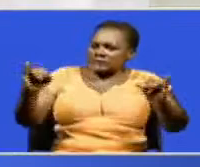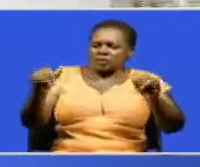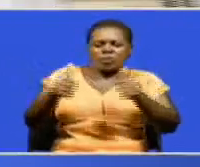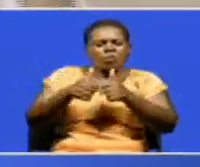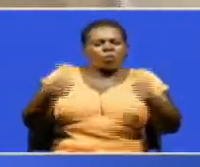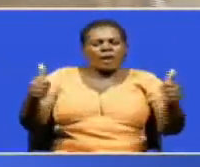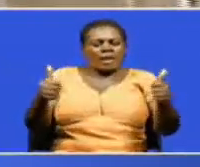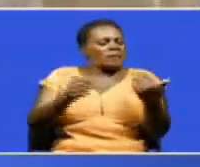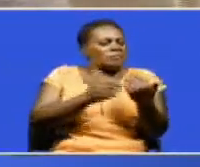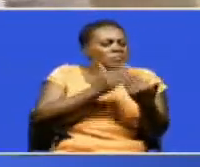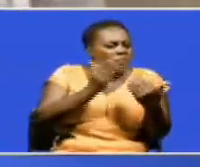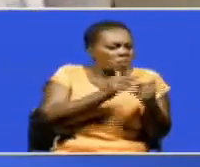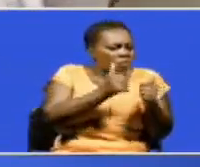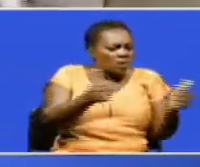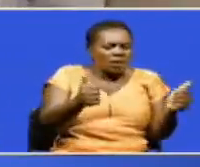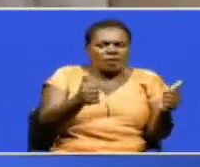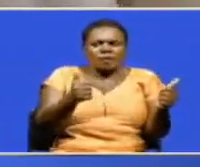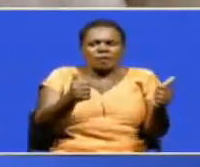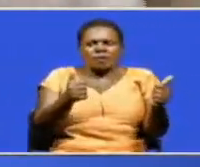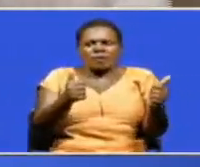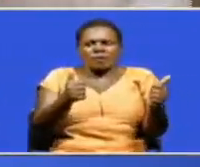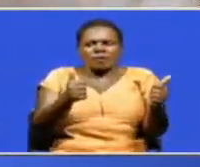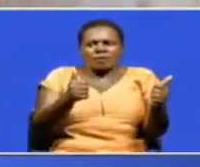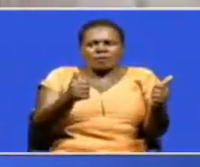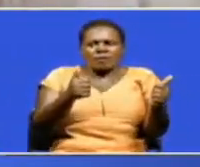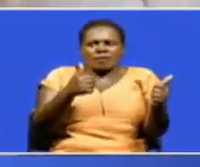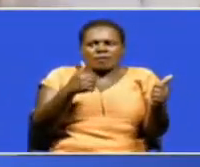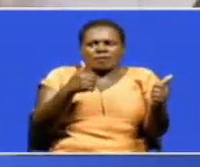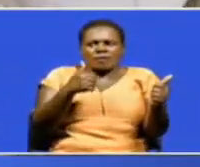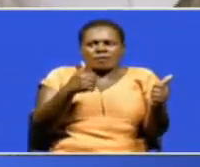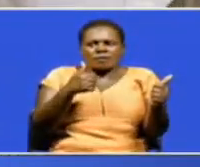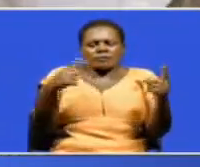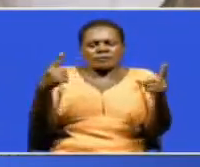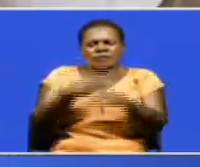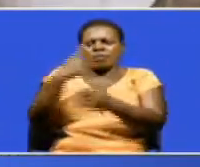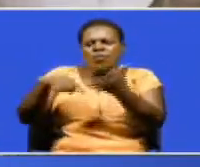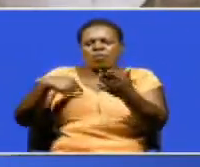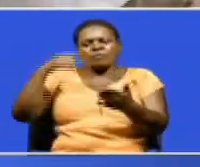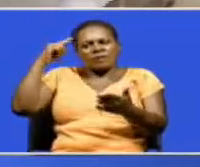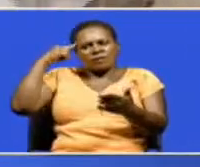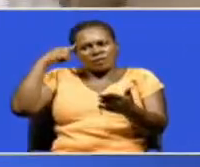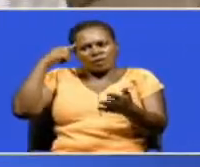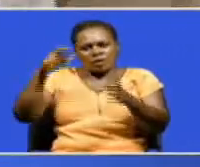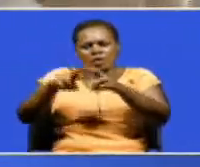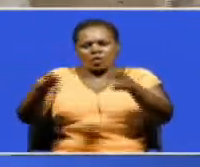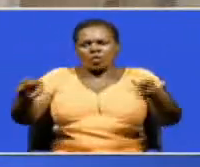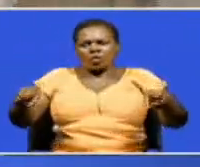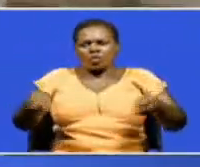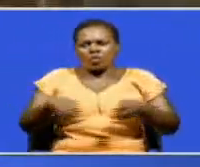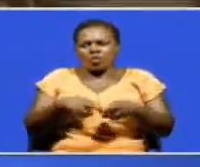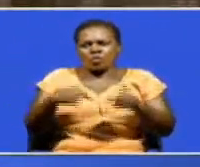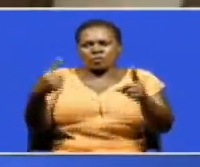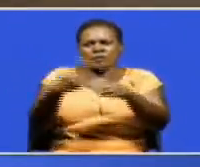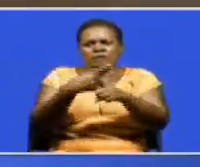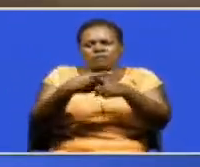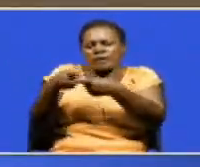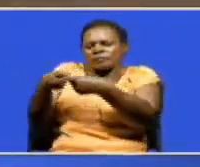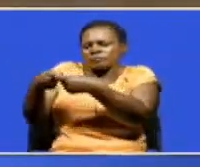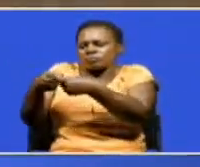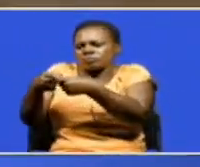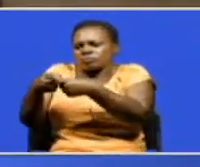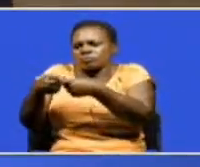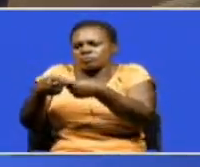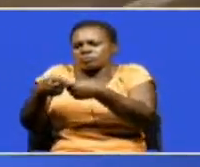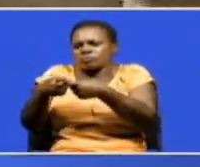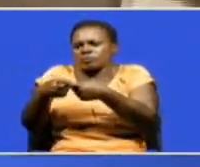well maintained and looks nothing like what I had in mind. This particular room hosts different types of rats and